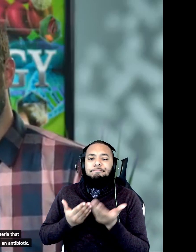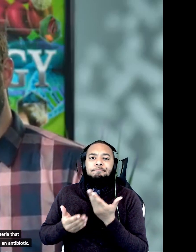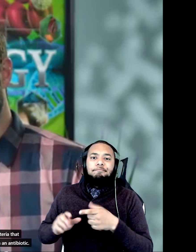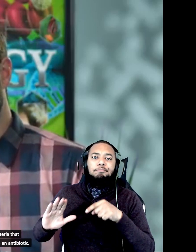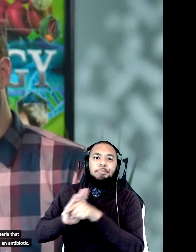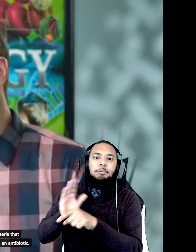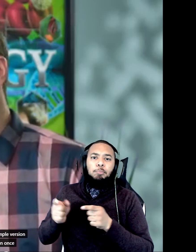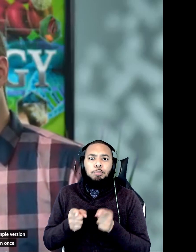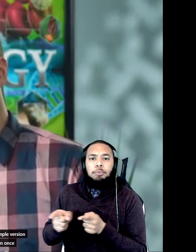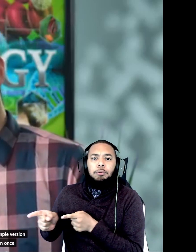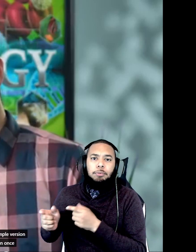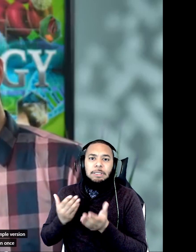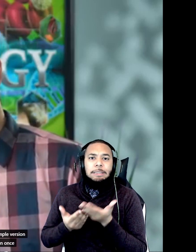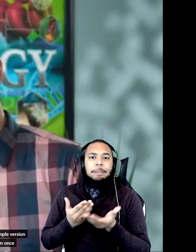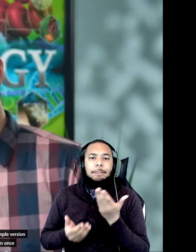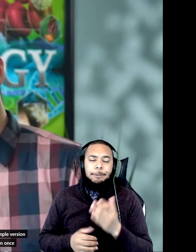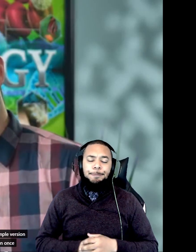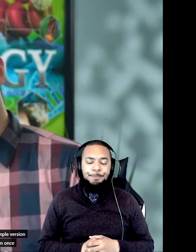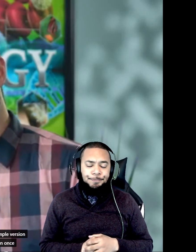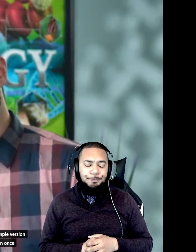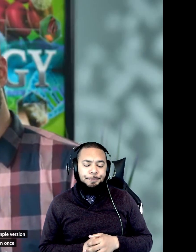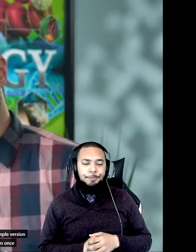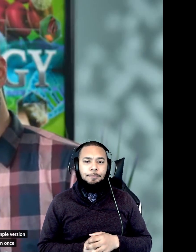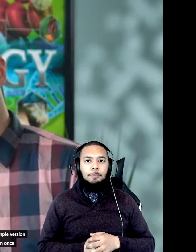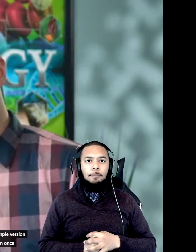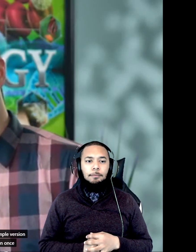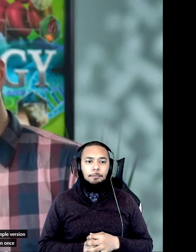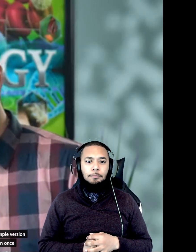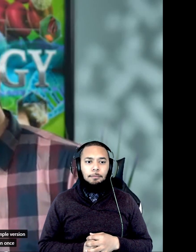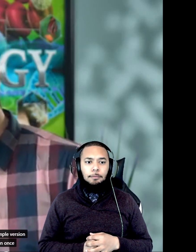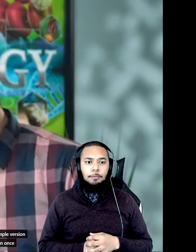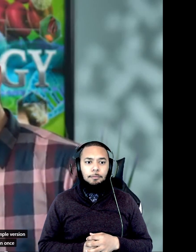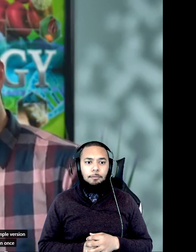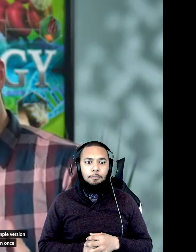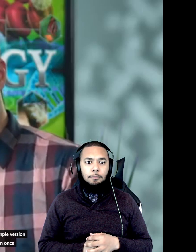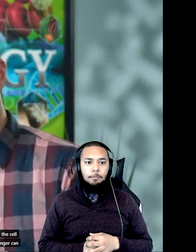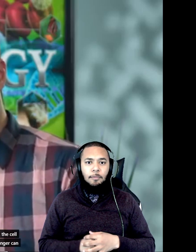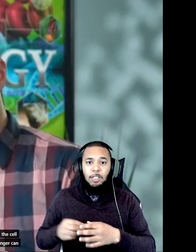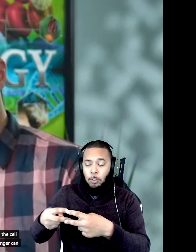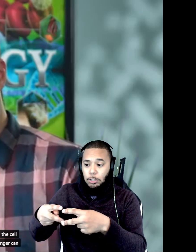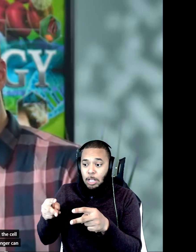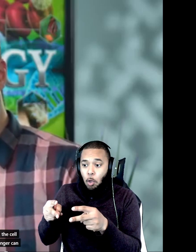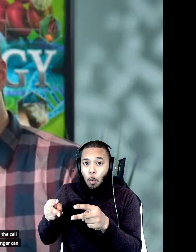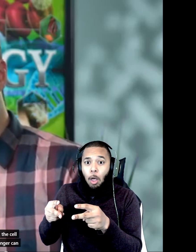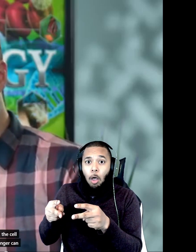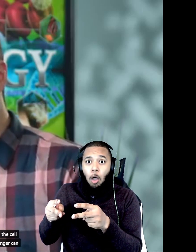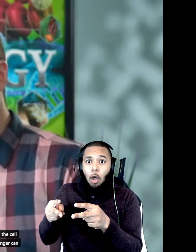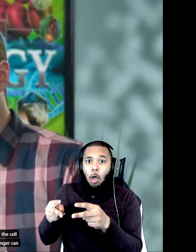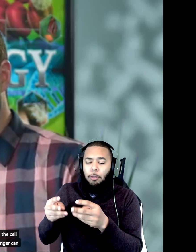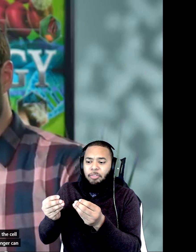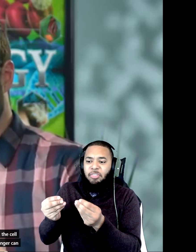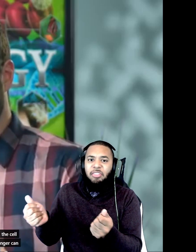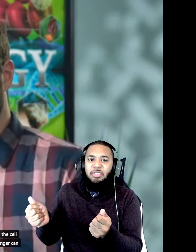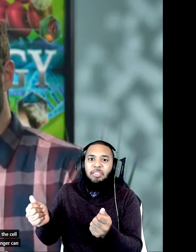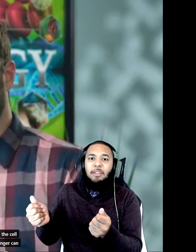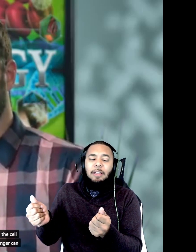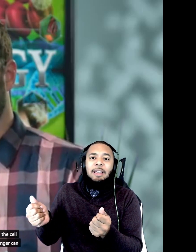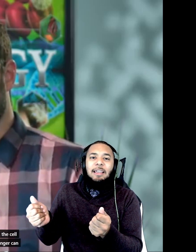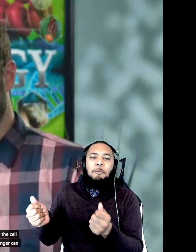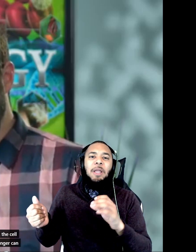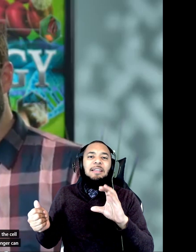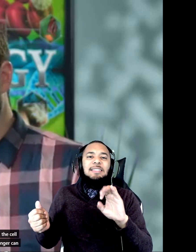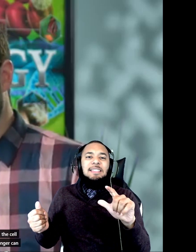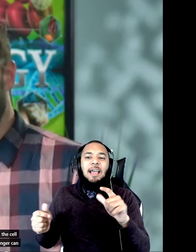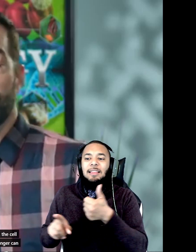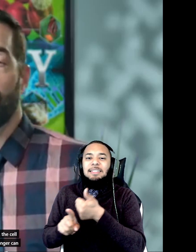an antibiotic. It's going to destroy that simple version of the cell wall, and then once the cell wall is depleted, the cell itself